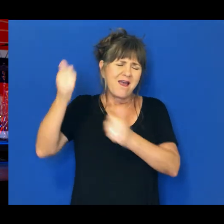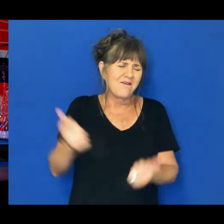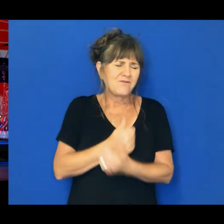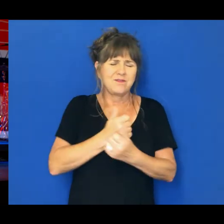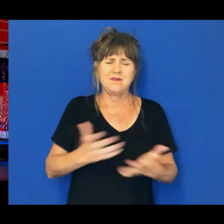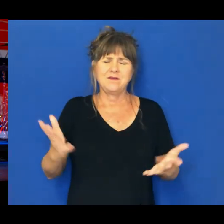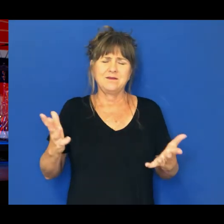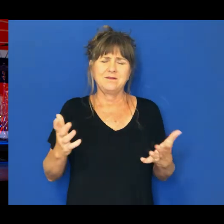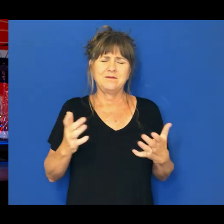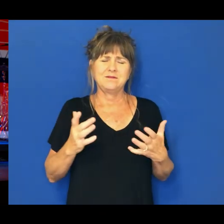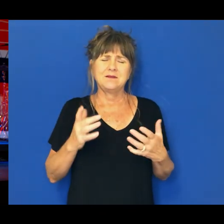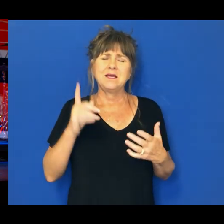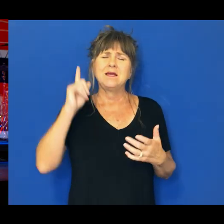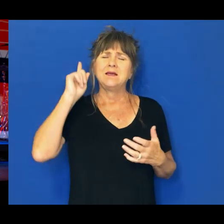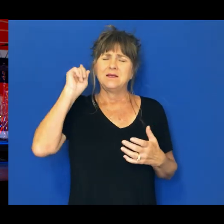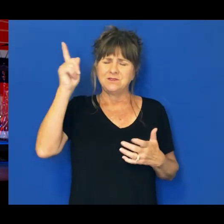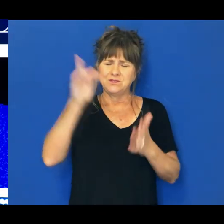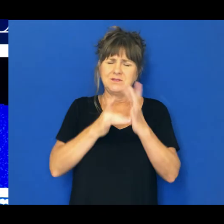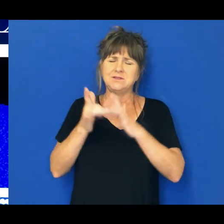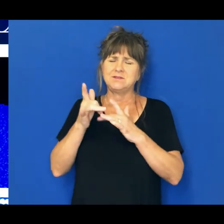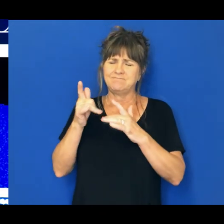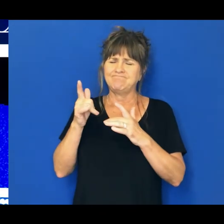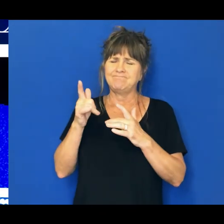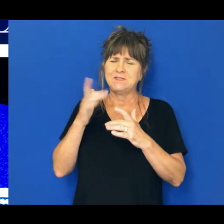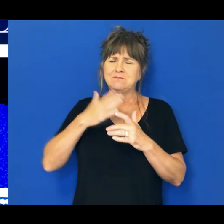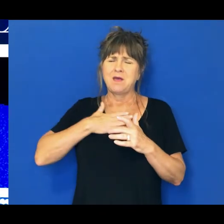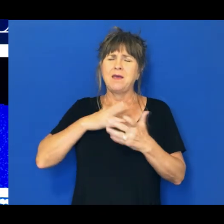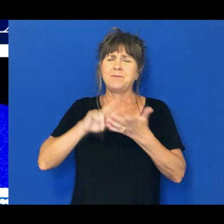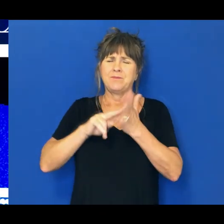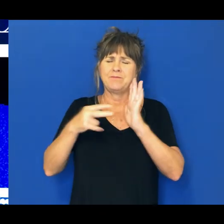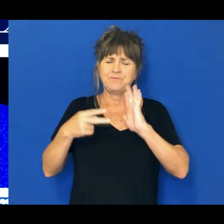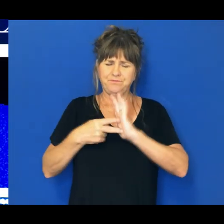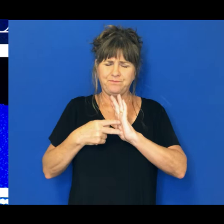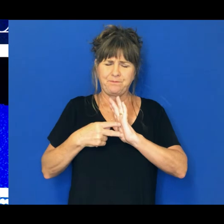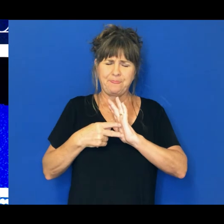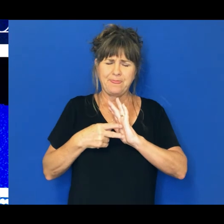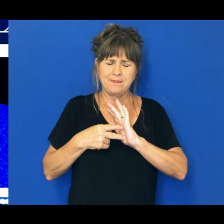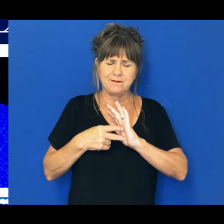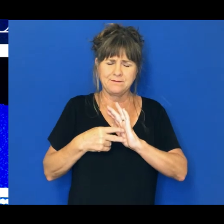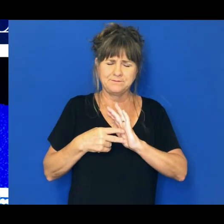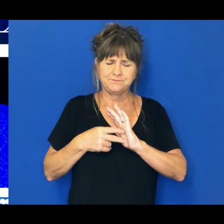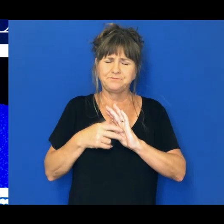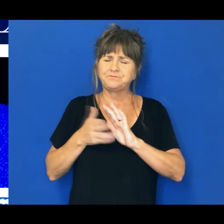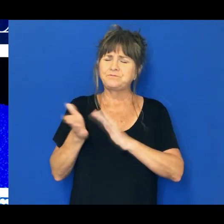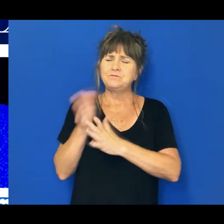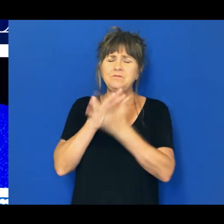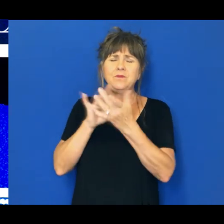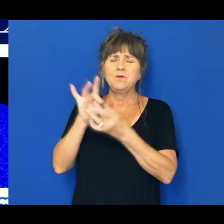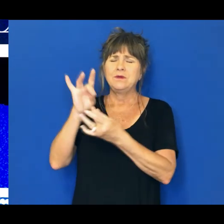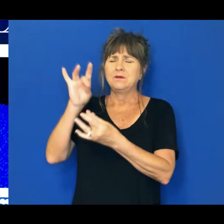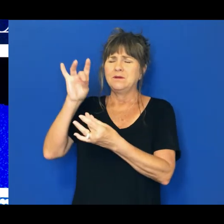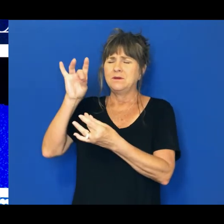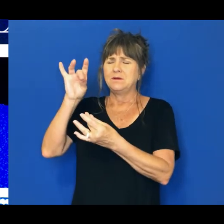one of the things that I'm about. He is the thing that I'm about. And now, Holy Spirit,